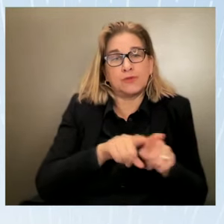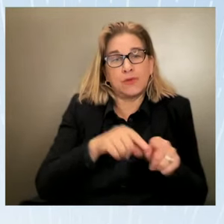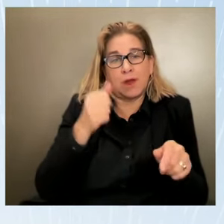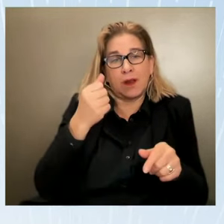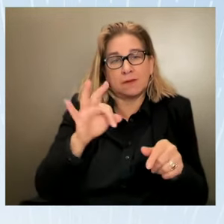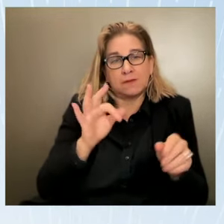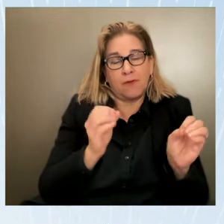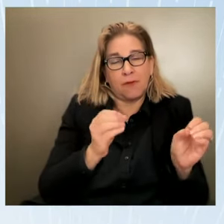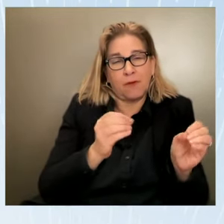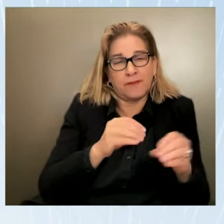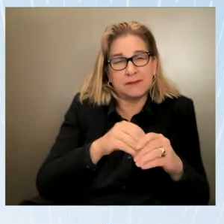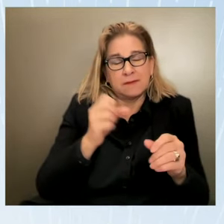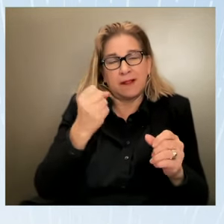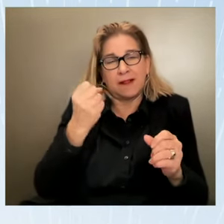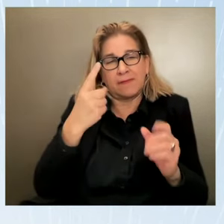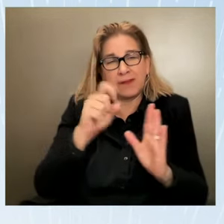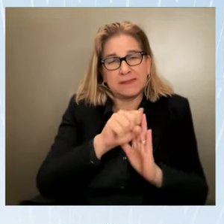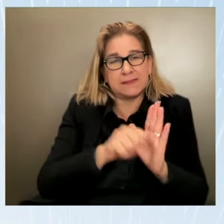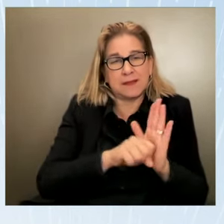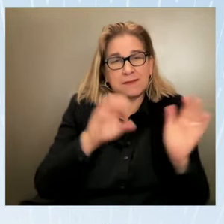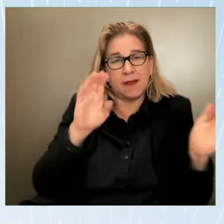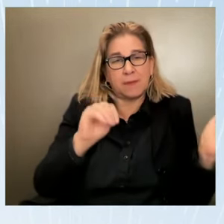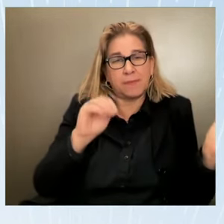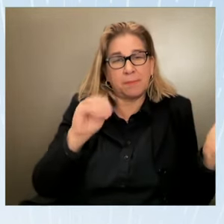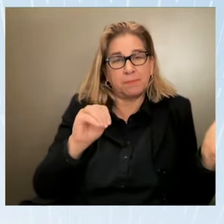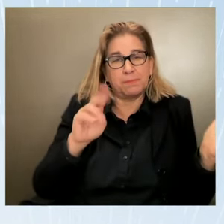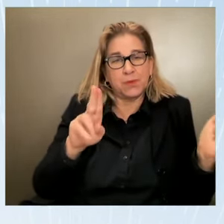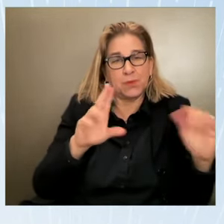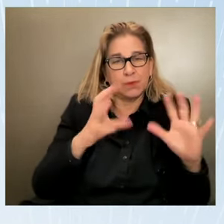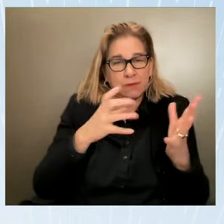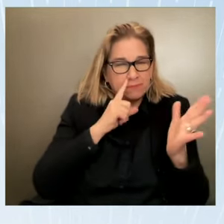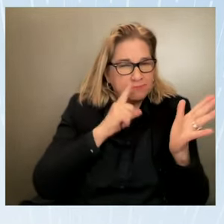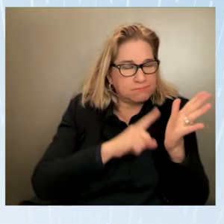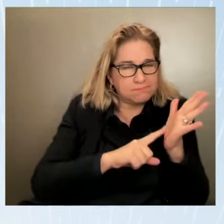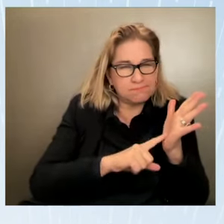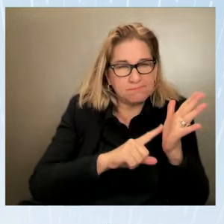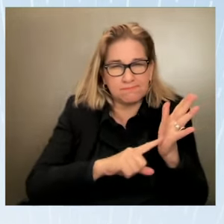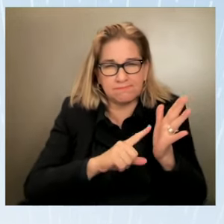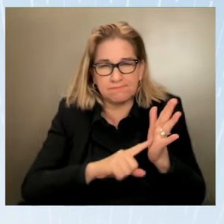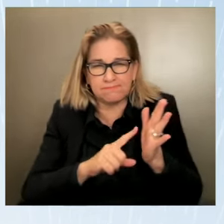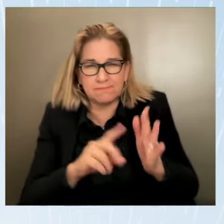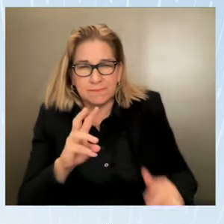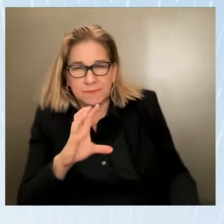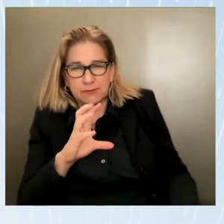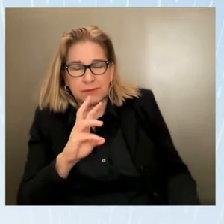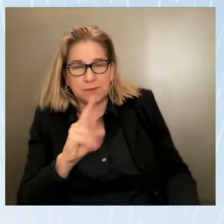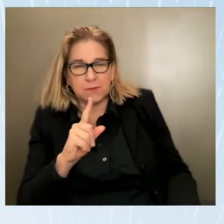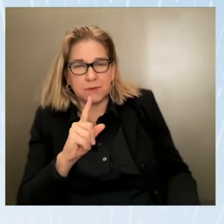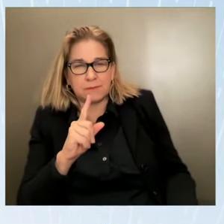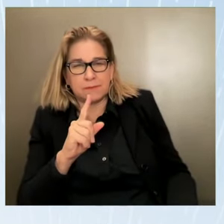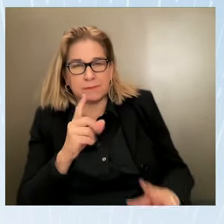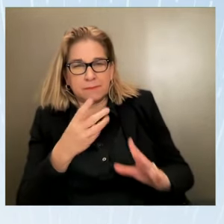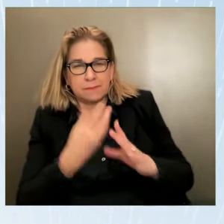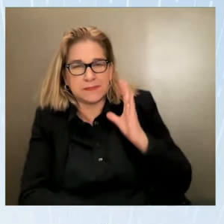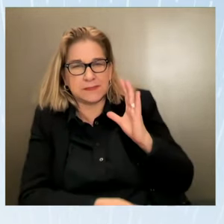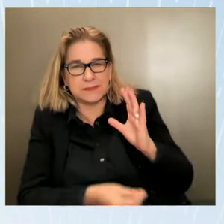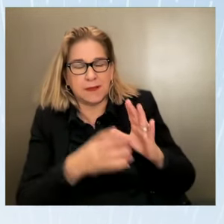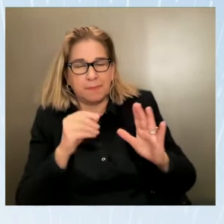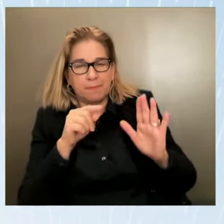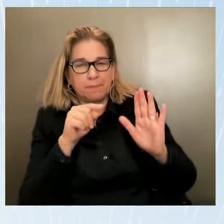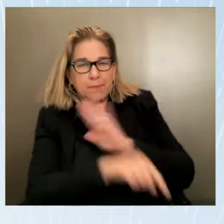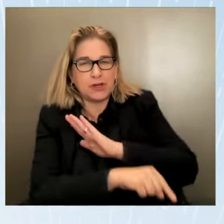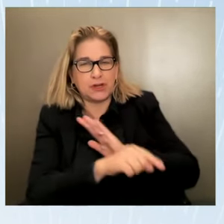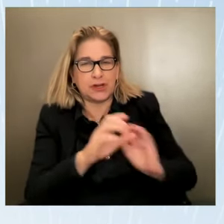investigated 661 missing and murdered person cases, closed 203 of those